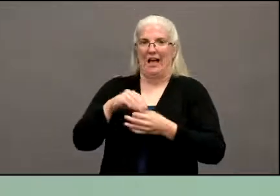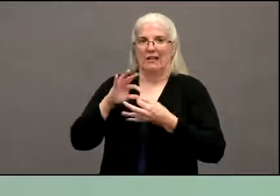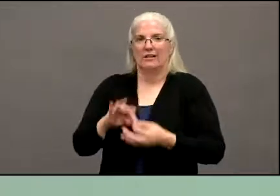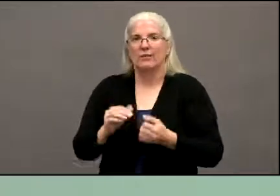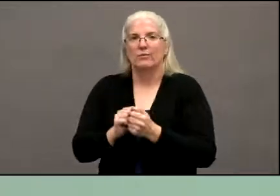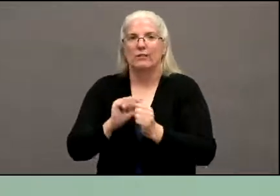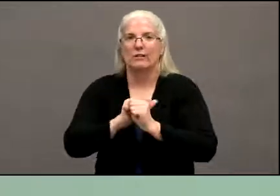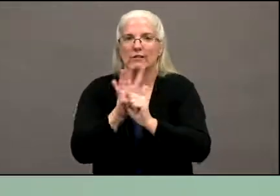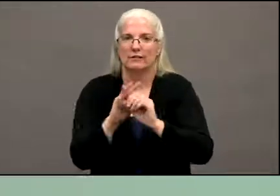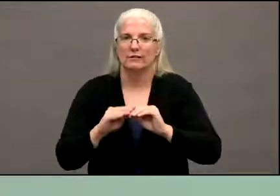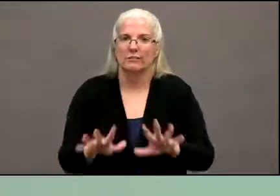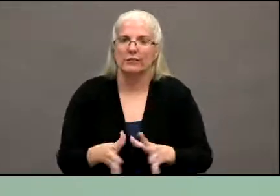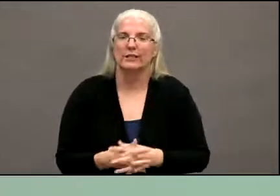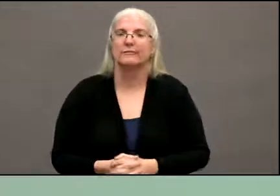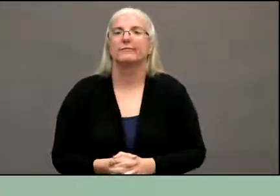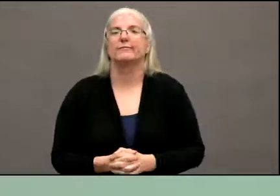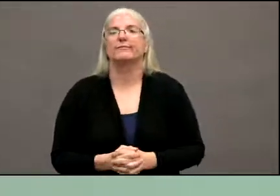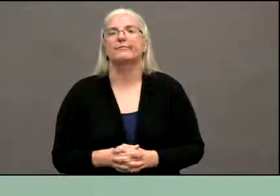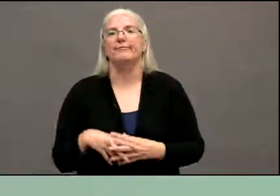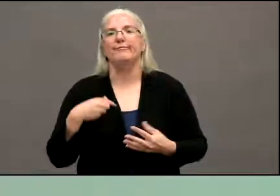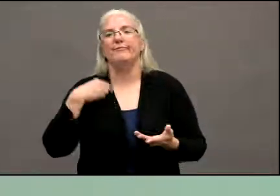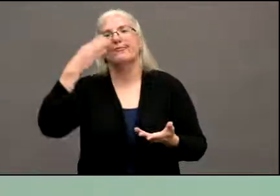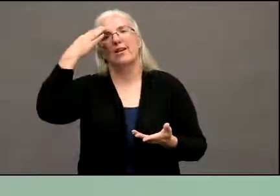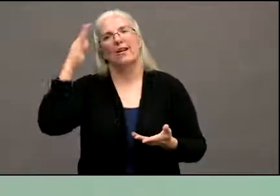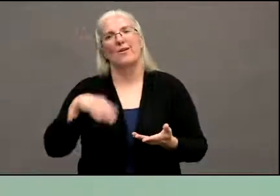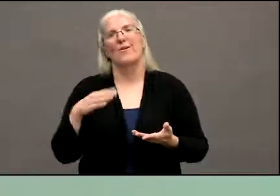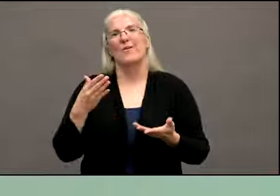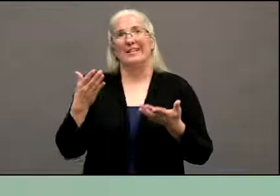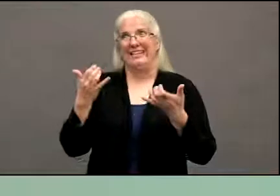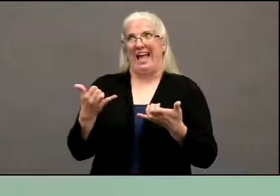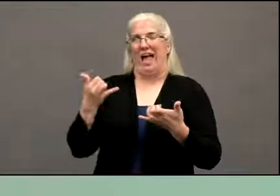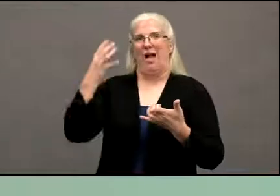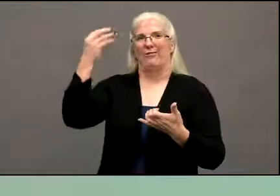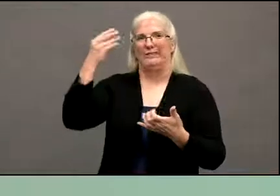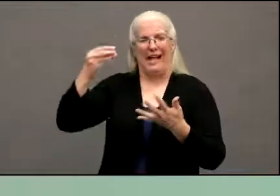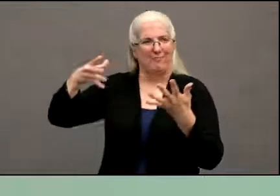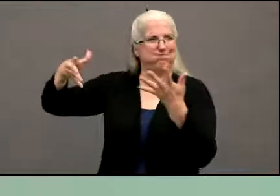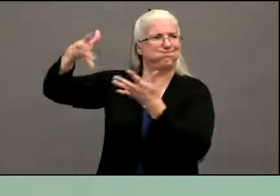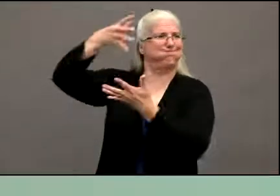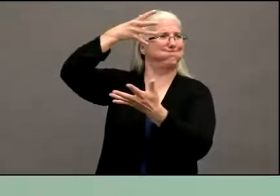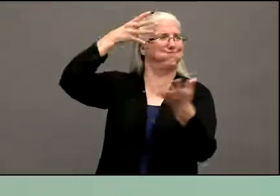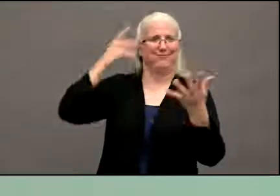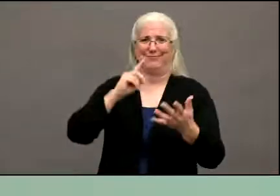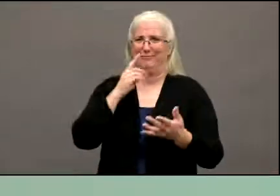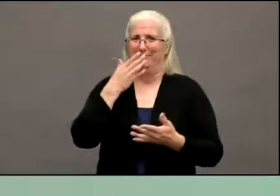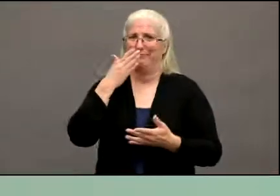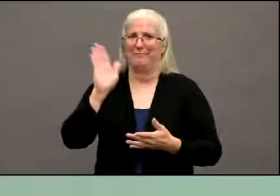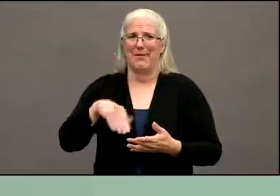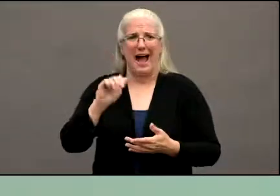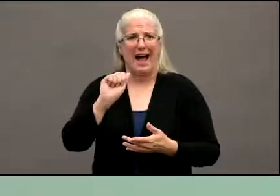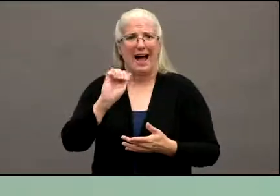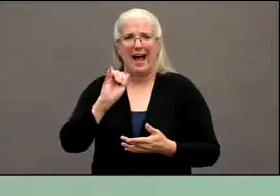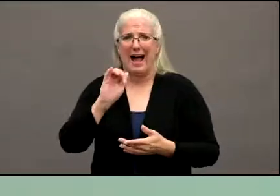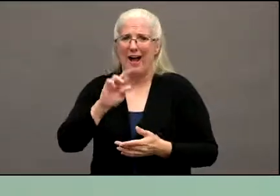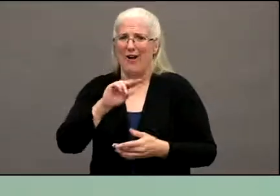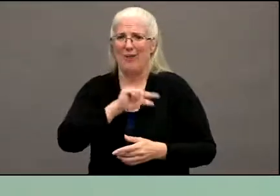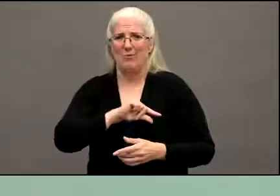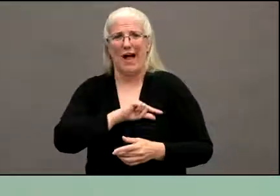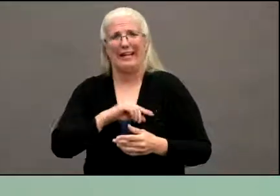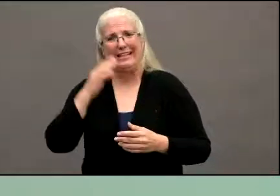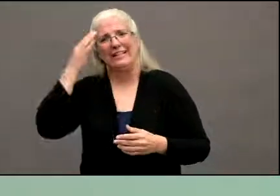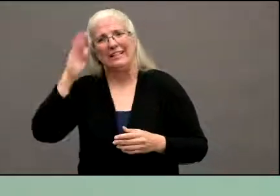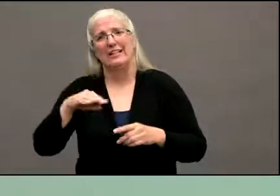been tough for us, and it still is in a unhealthy state today. But as far as COVID